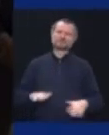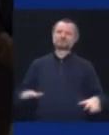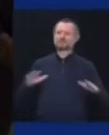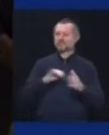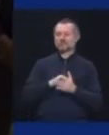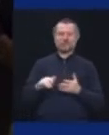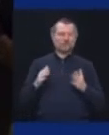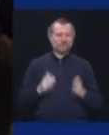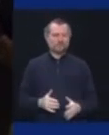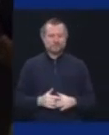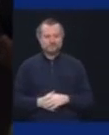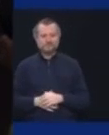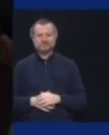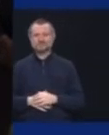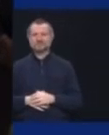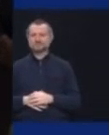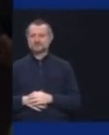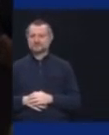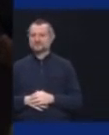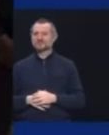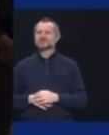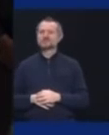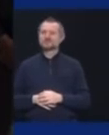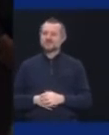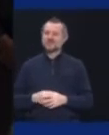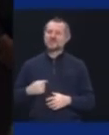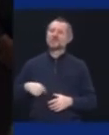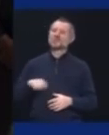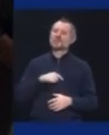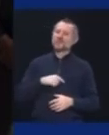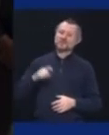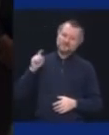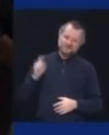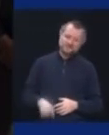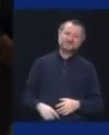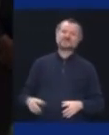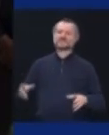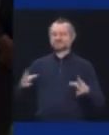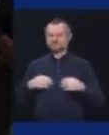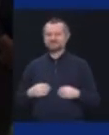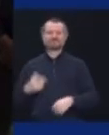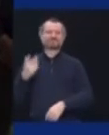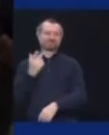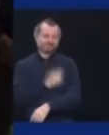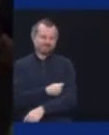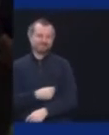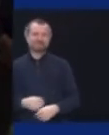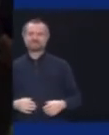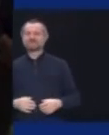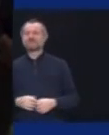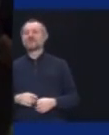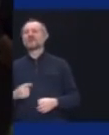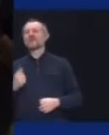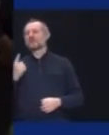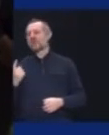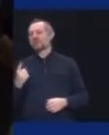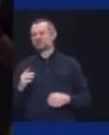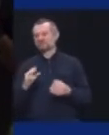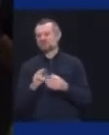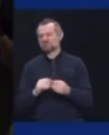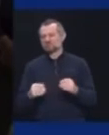Yorkers. We must take the vaccine. Now, I'm going to tell you a personal story, off